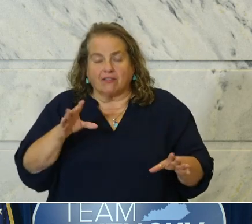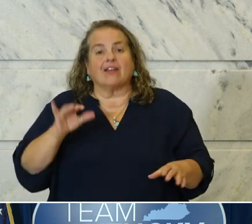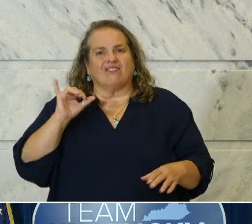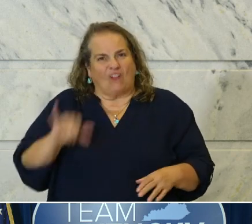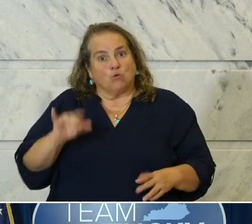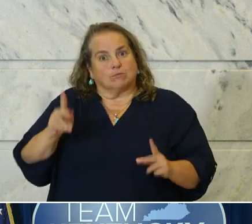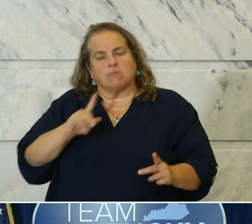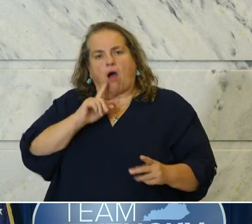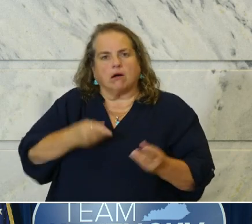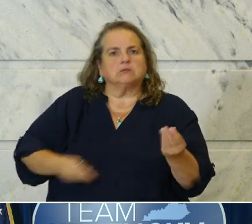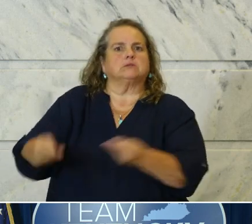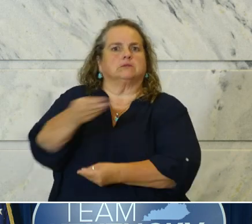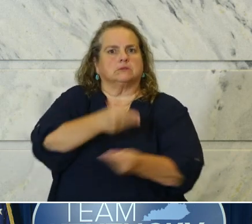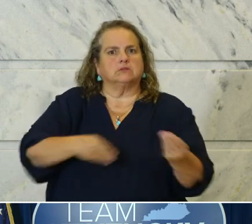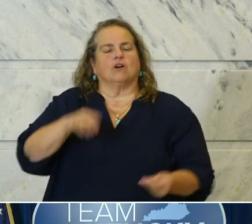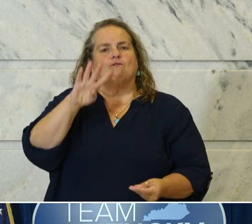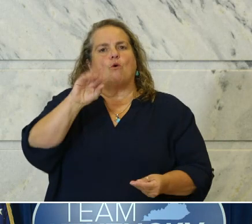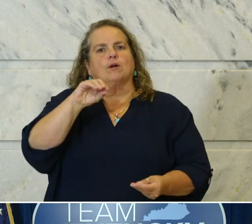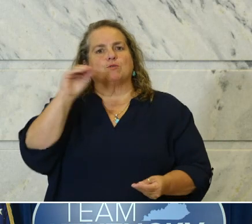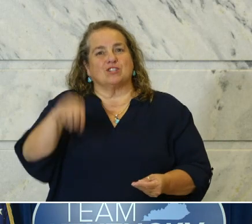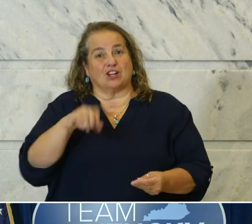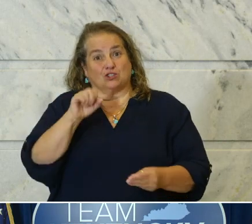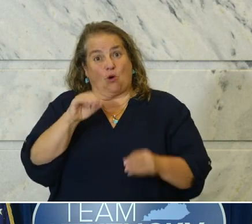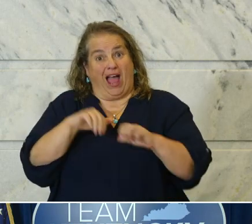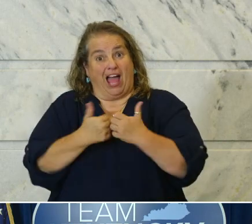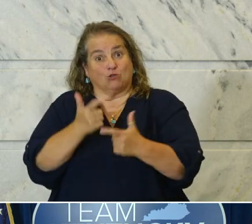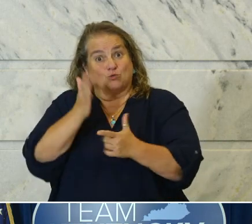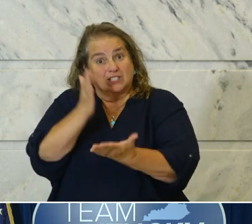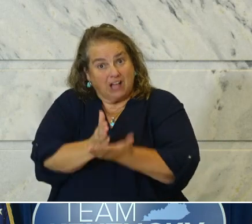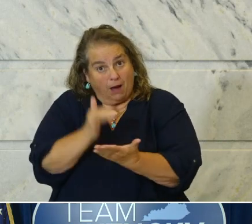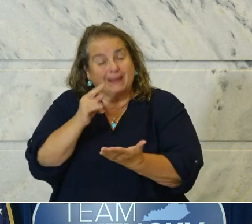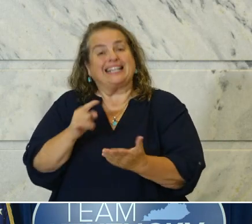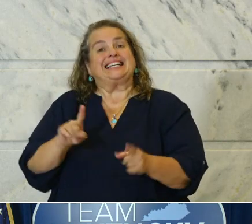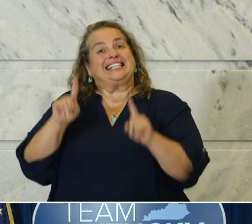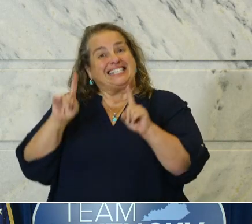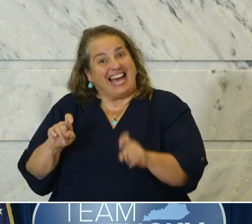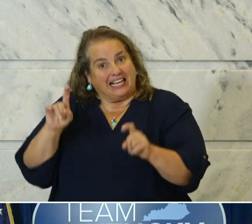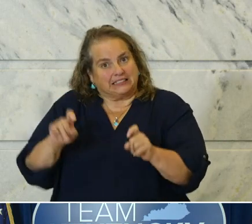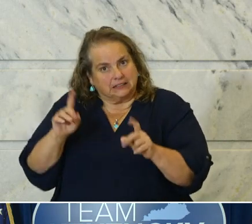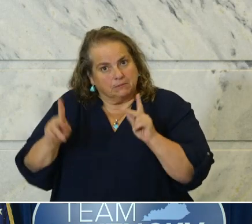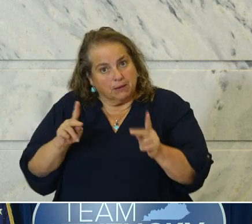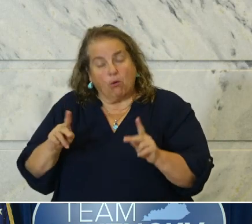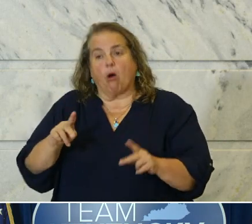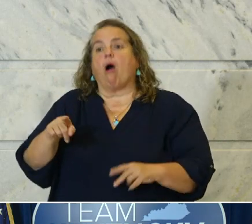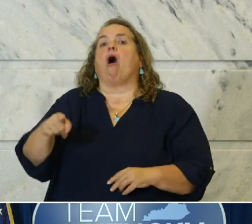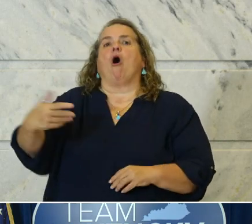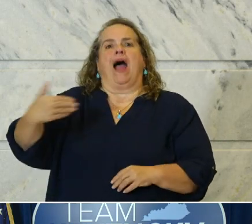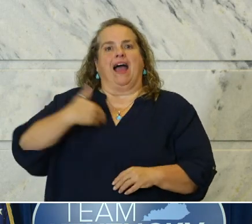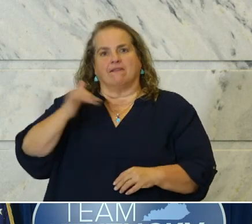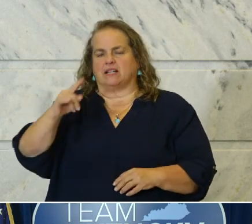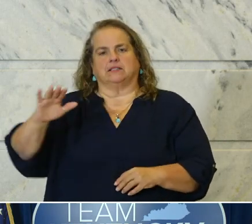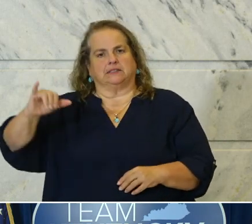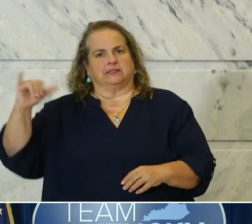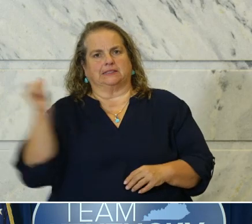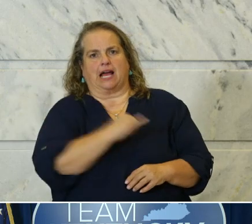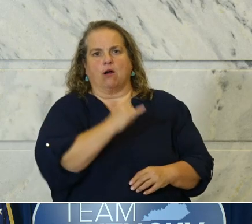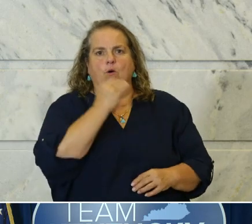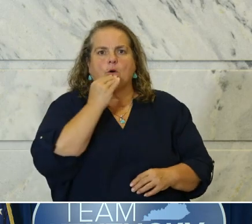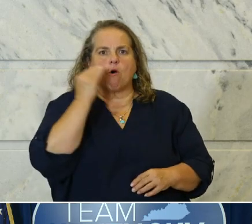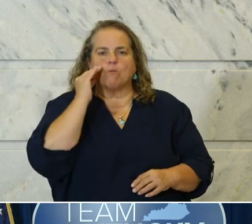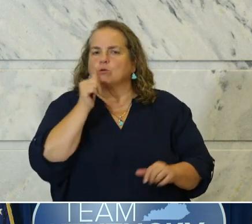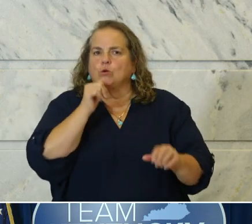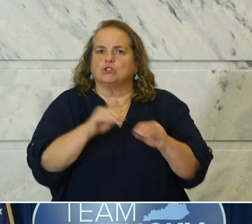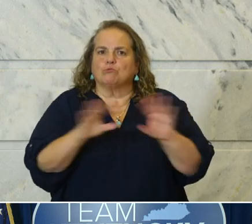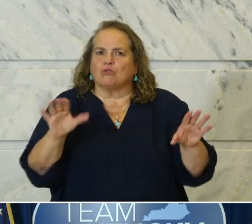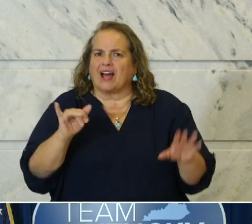that they have the virus even if they're asymptomatic, and make sure they're not out spreading it. And it's not rocket science to say if you want to stop